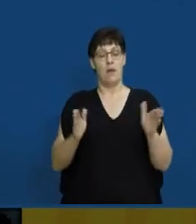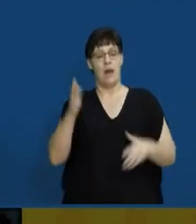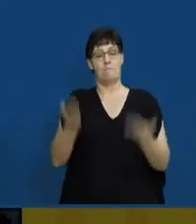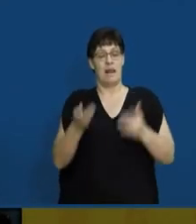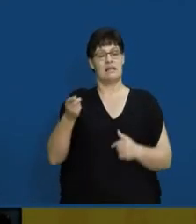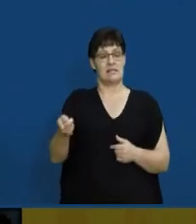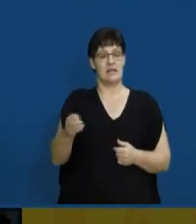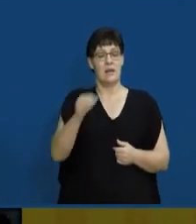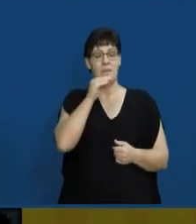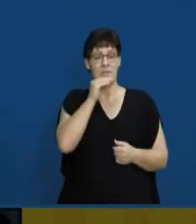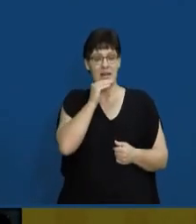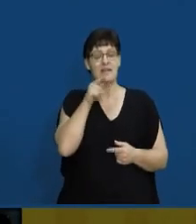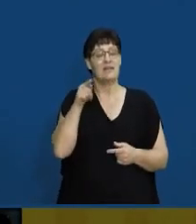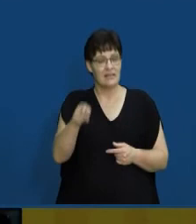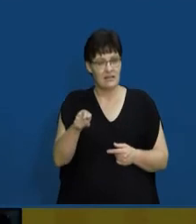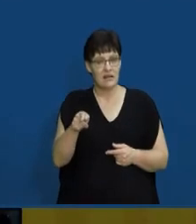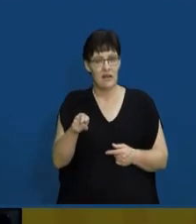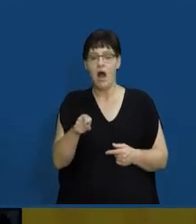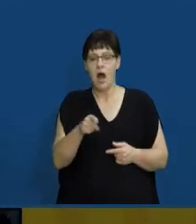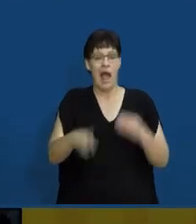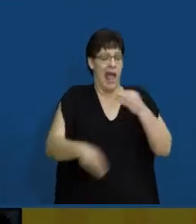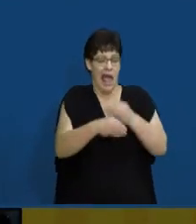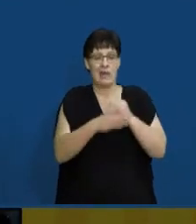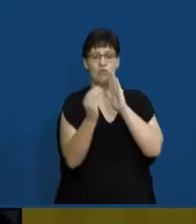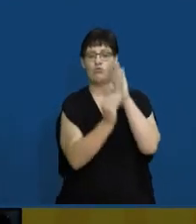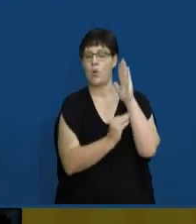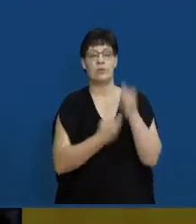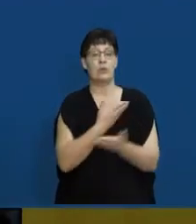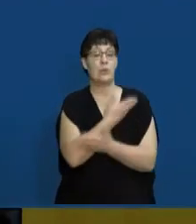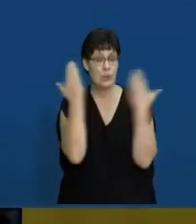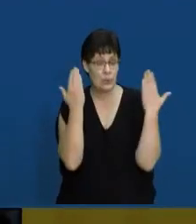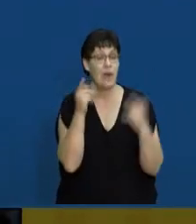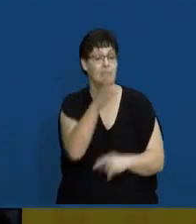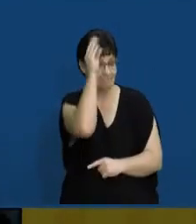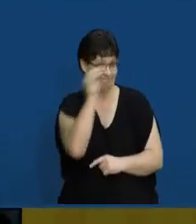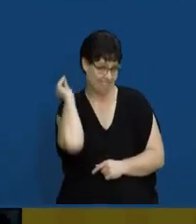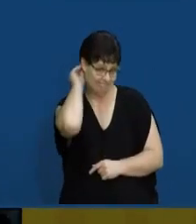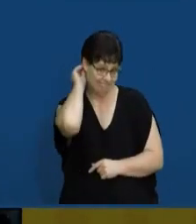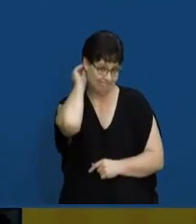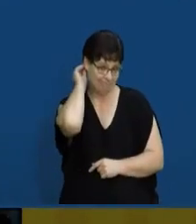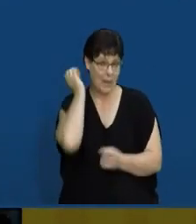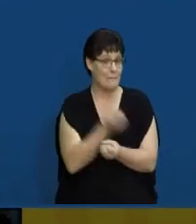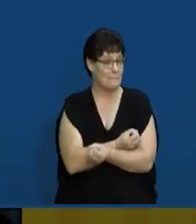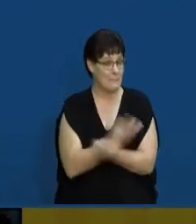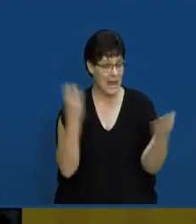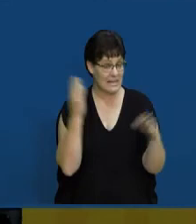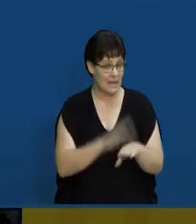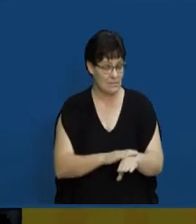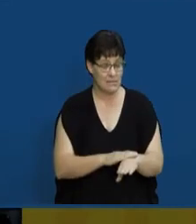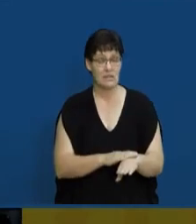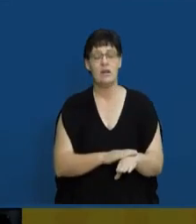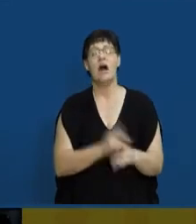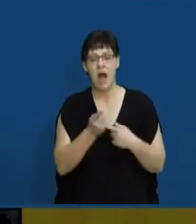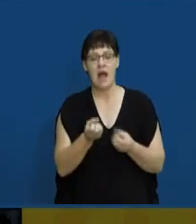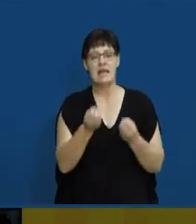That means these transactions have not been recorded. Keep that in mind. Very often, or sometimes, they